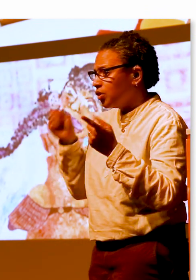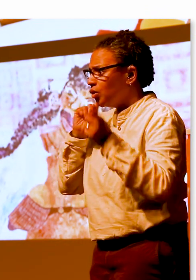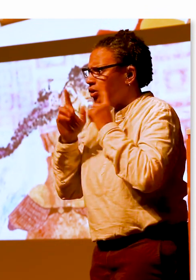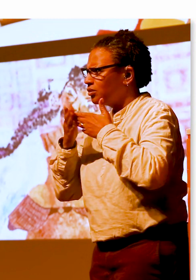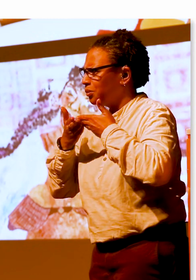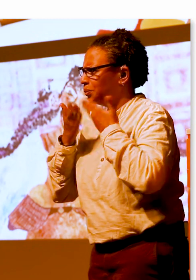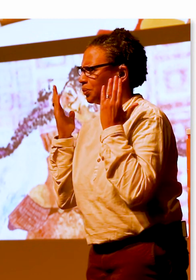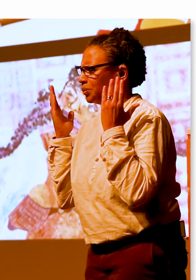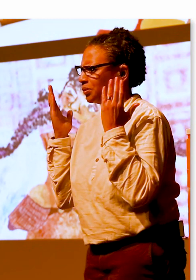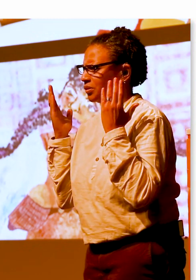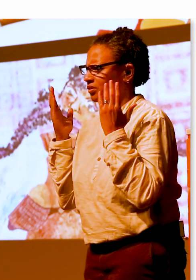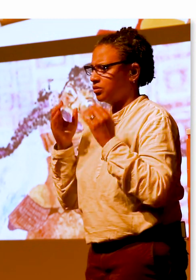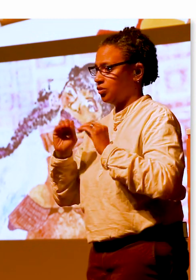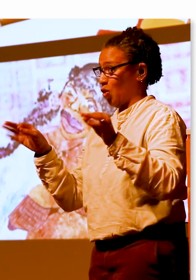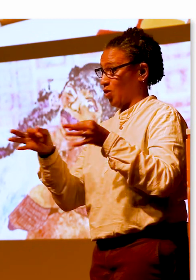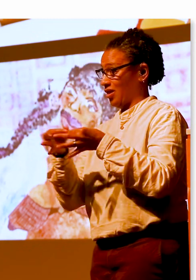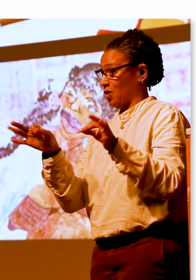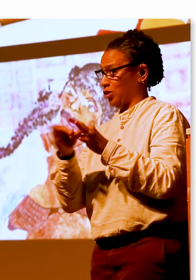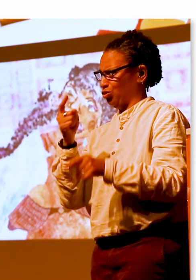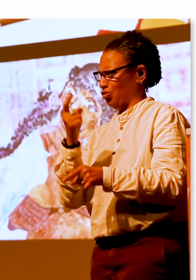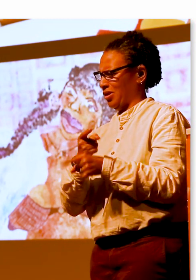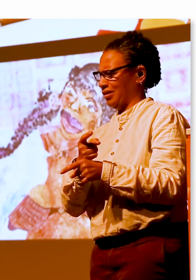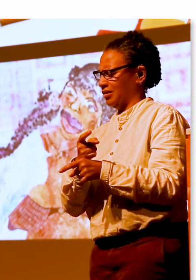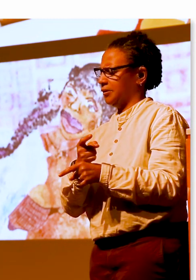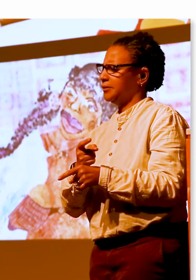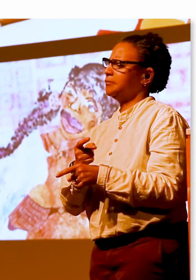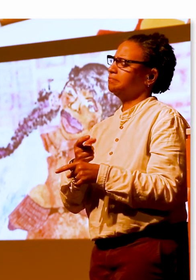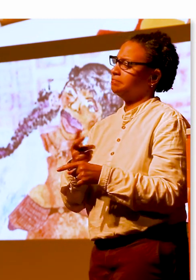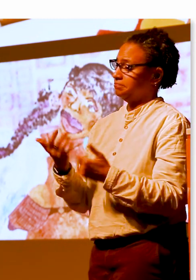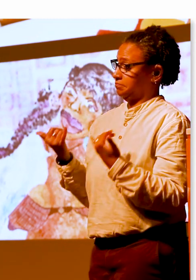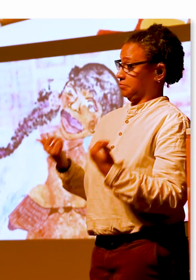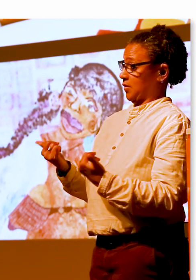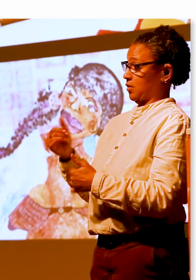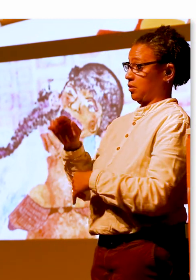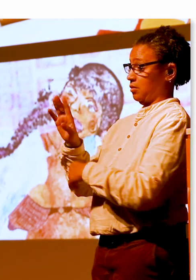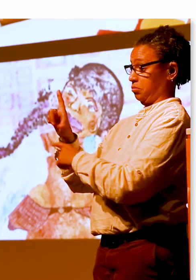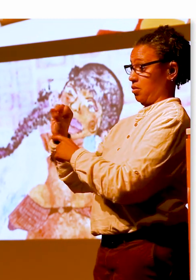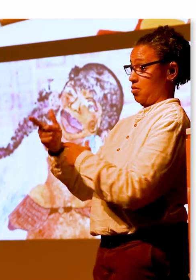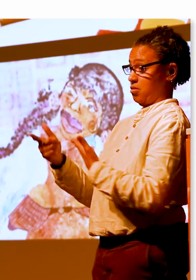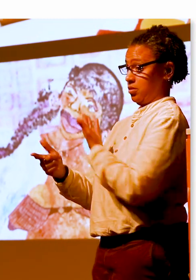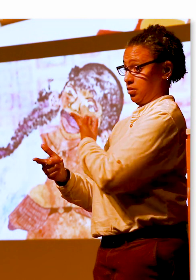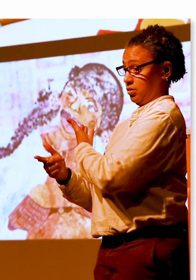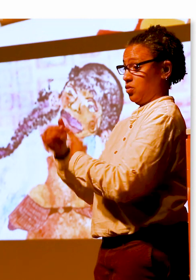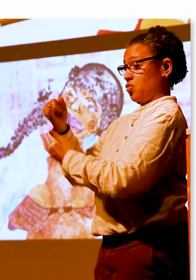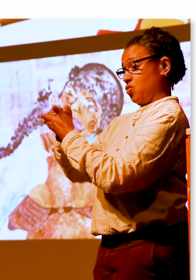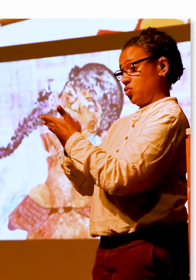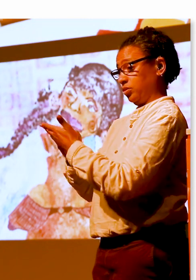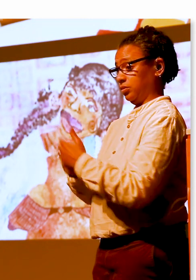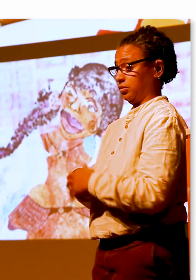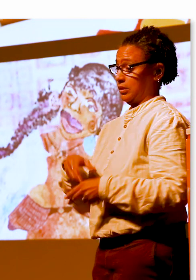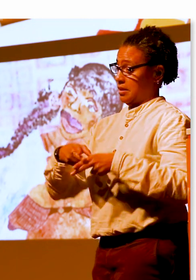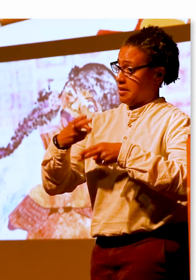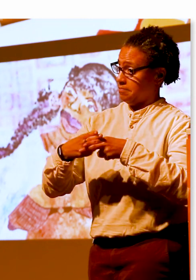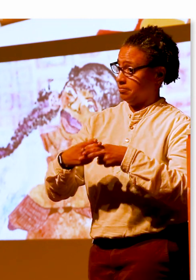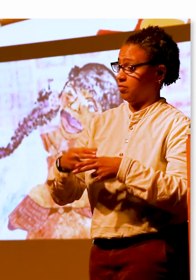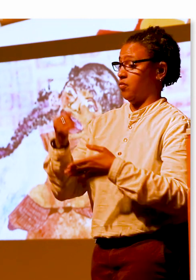exists now, it just has the artwork itself, the name of the artist, the name of the work, and the year it was